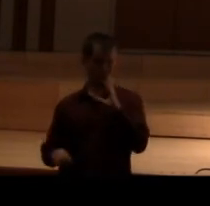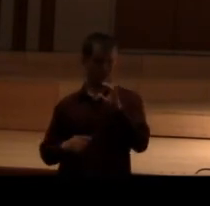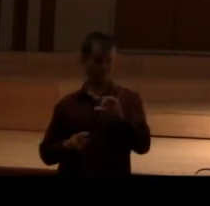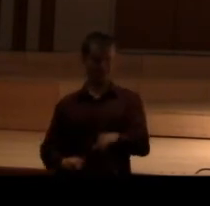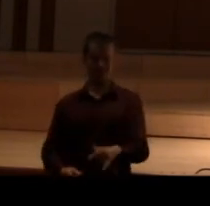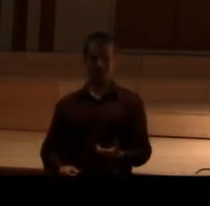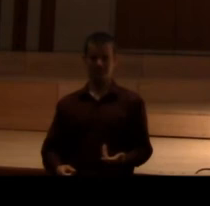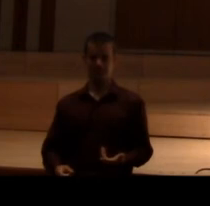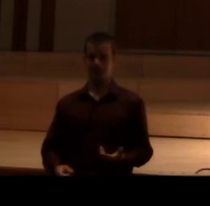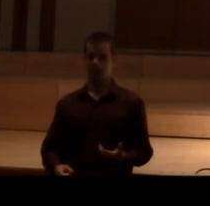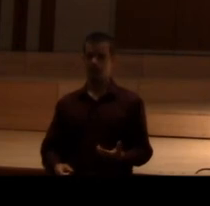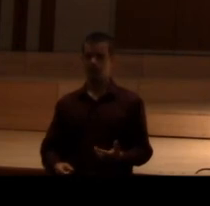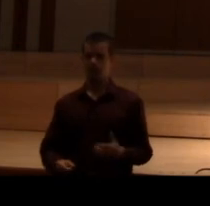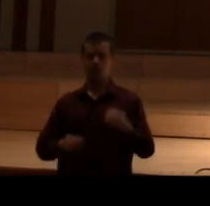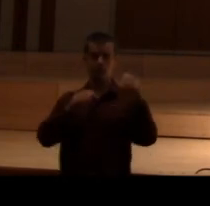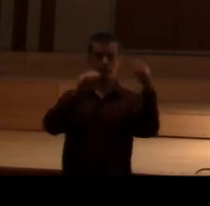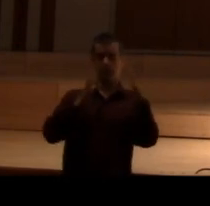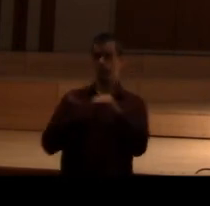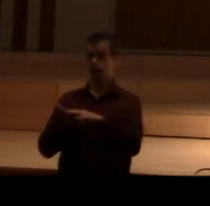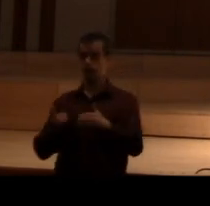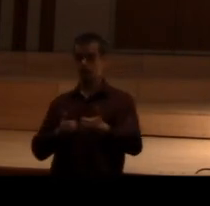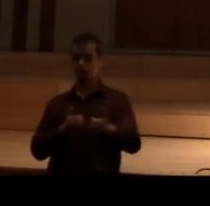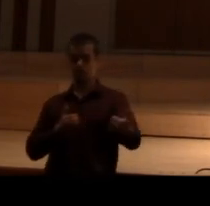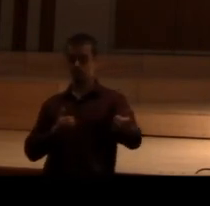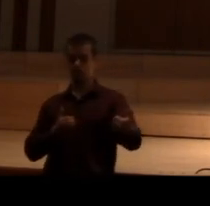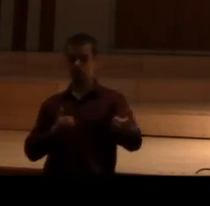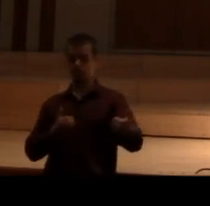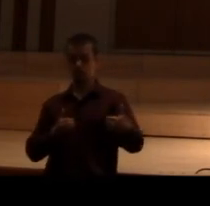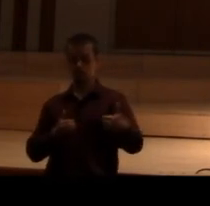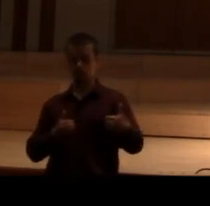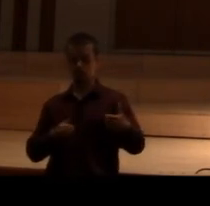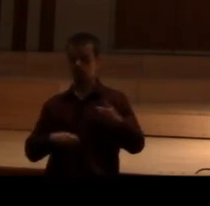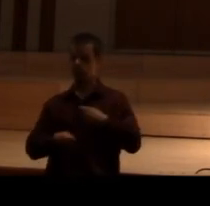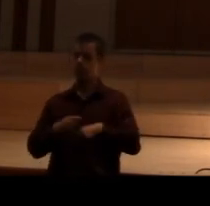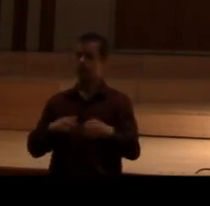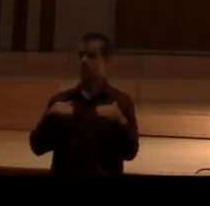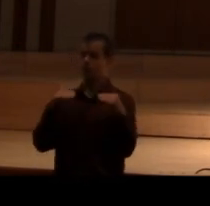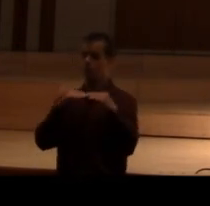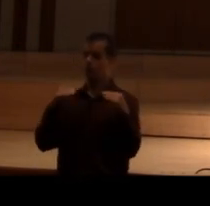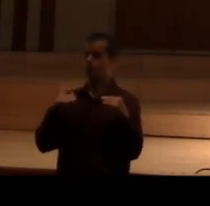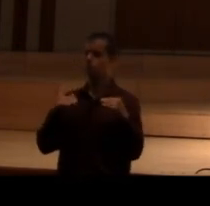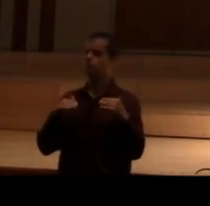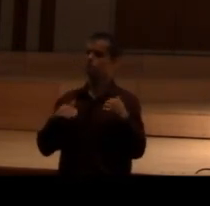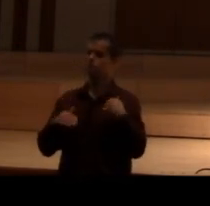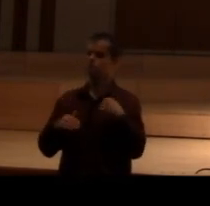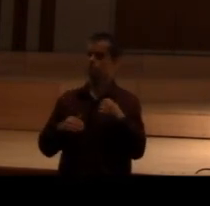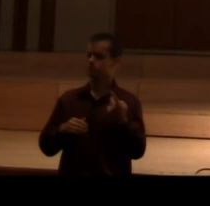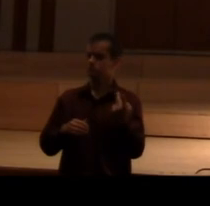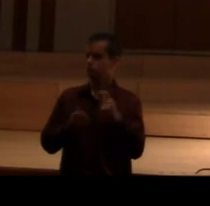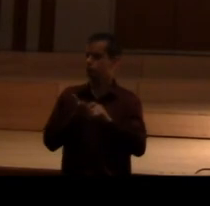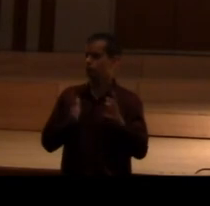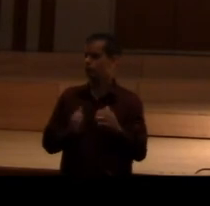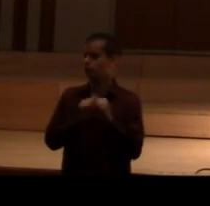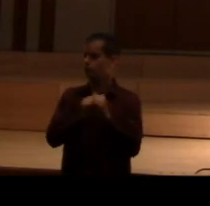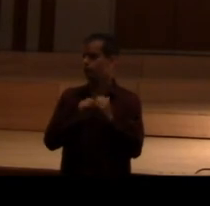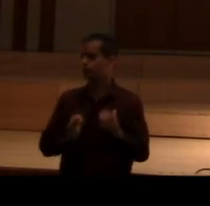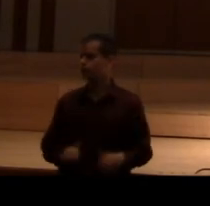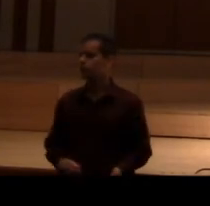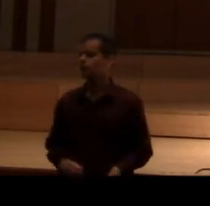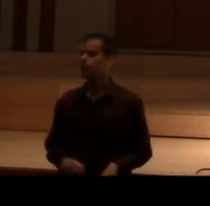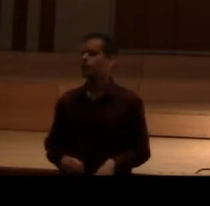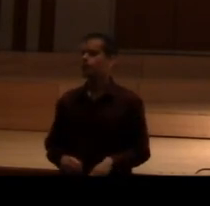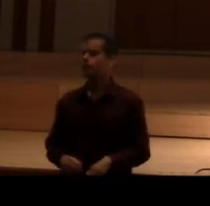student had actually been replaced by the equality of being fellow writers. Looking back on these stories, I realized that we